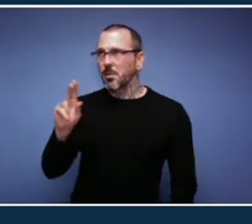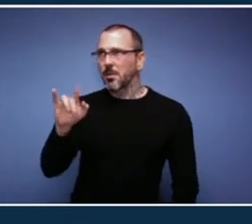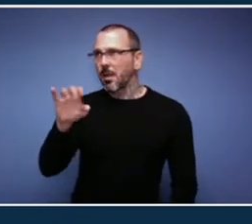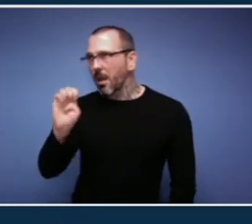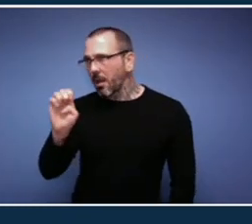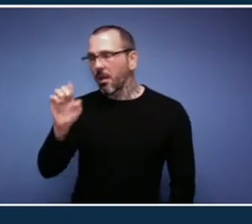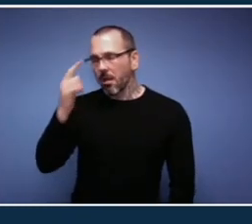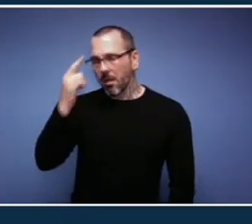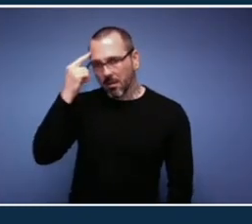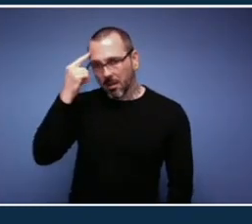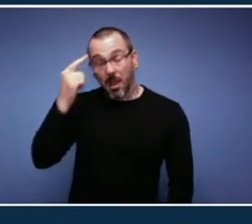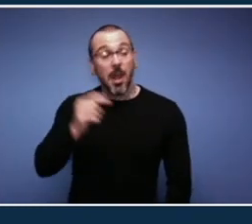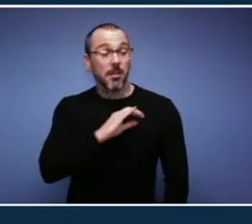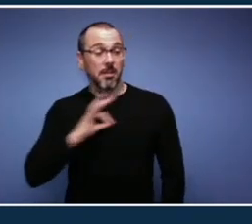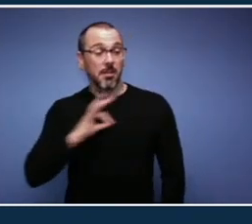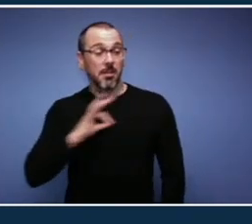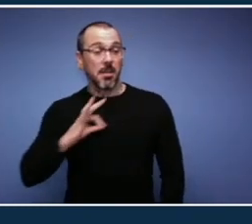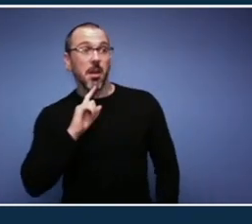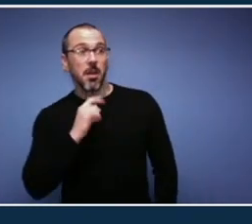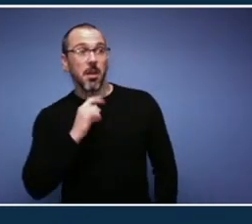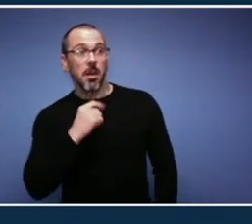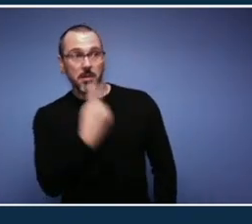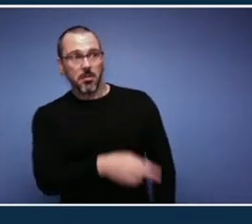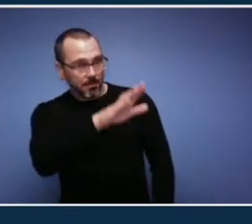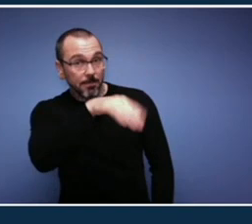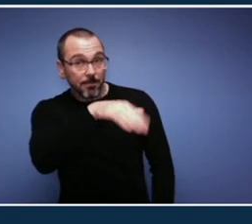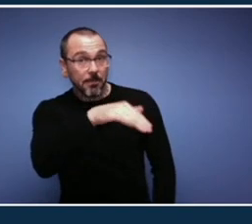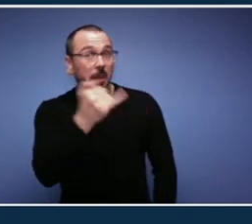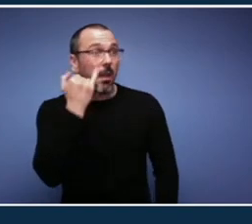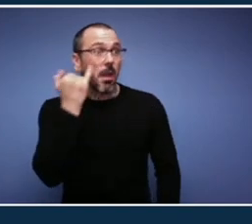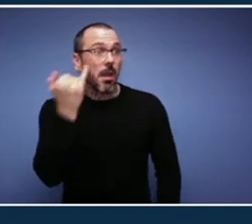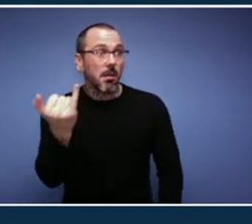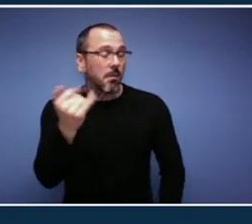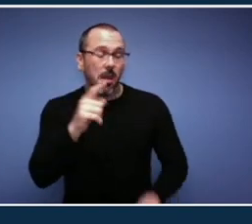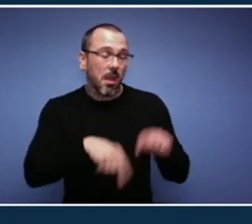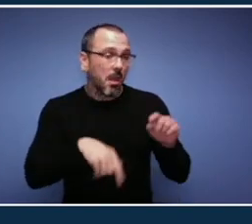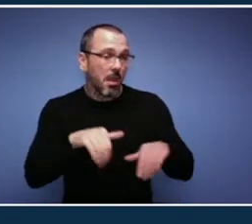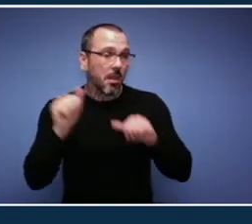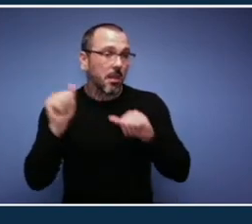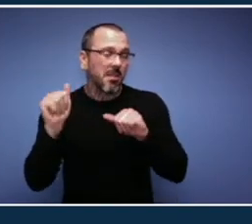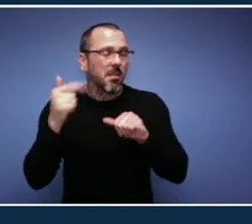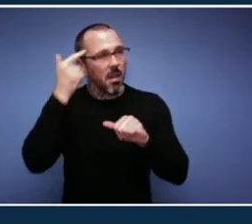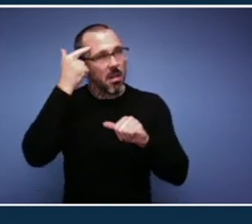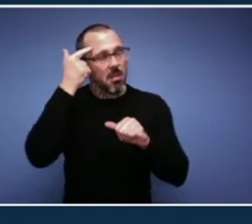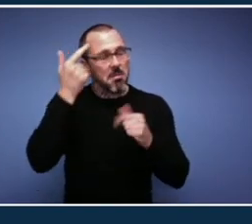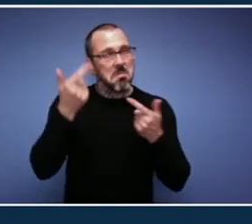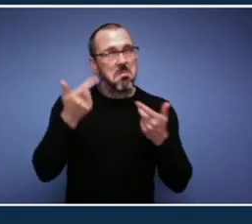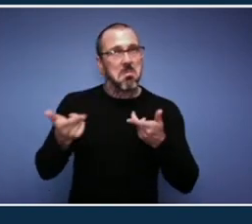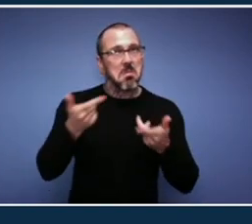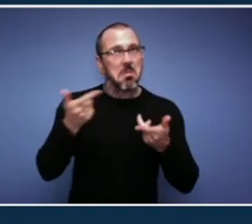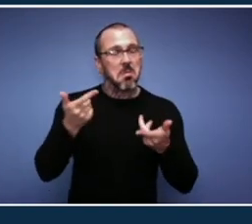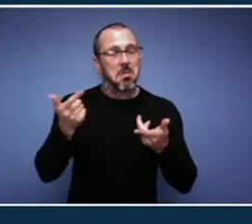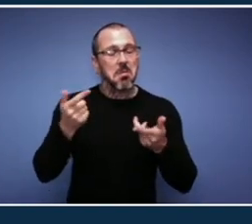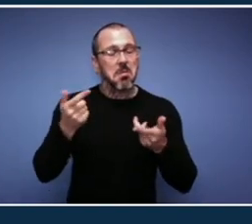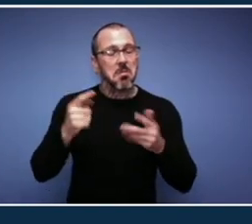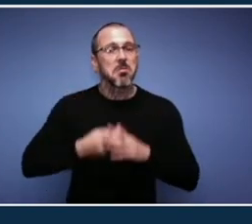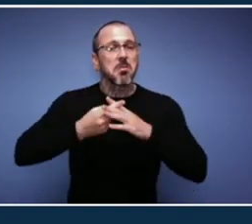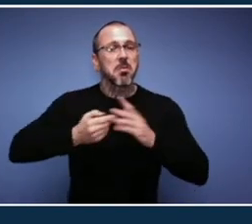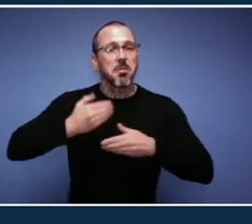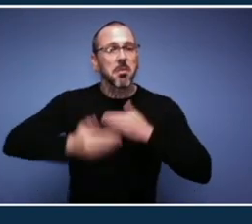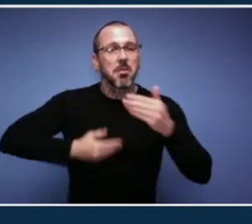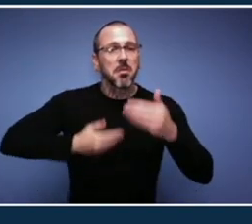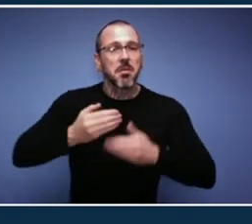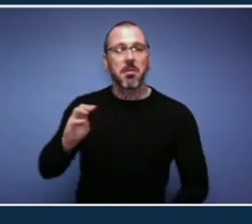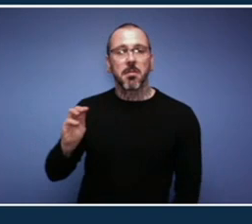was considering MAID because I couldn't live like this. Yeah, it's the conditions